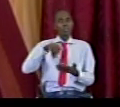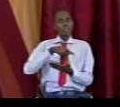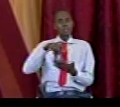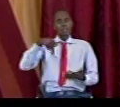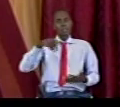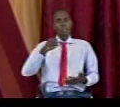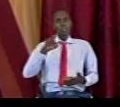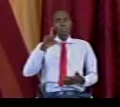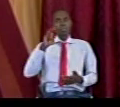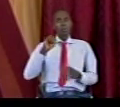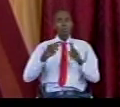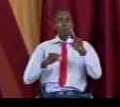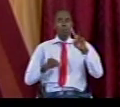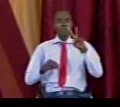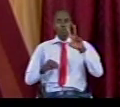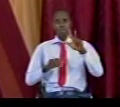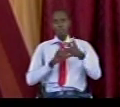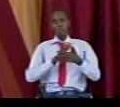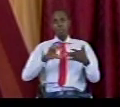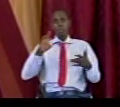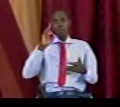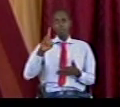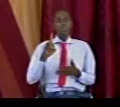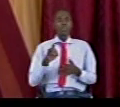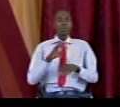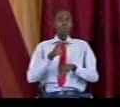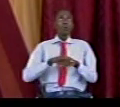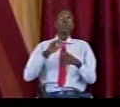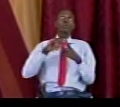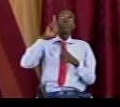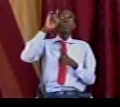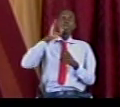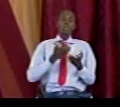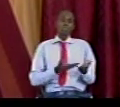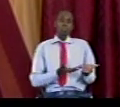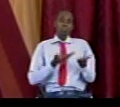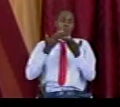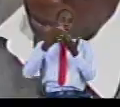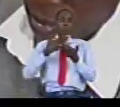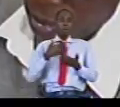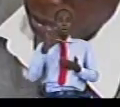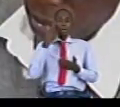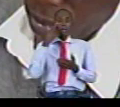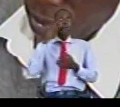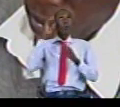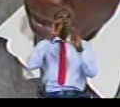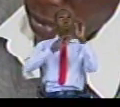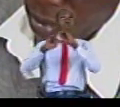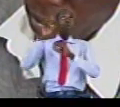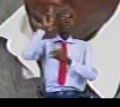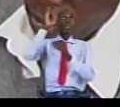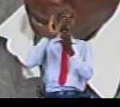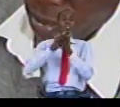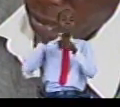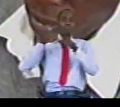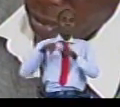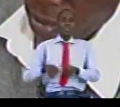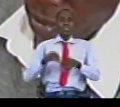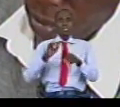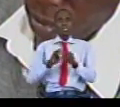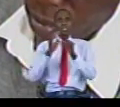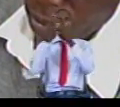says, unto thee lift I up mine eyes, O thou that dwellest in the heavens. You